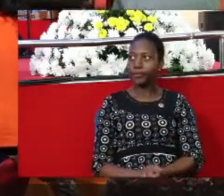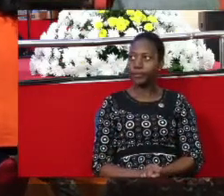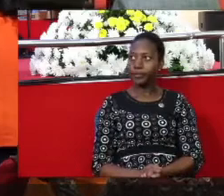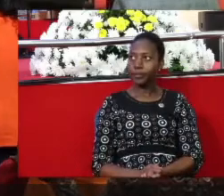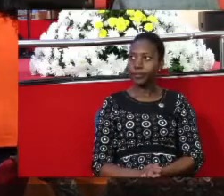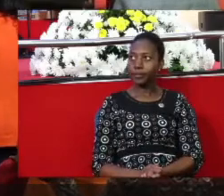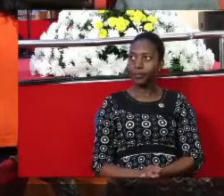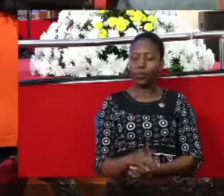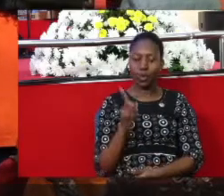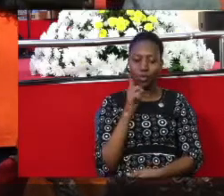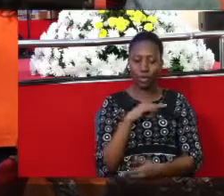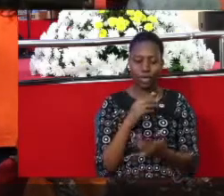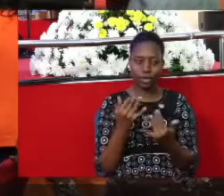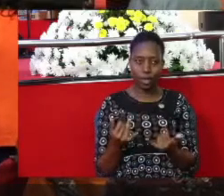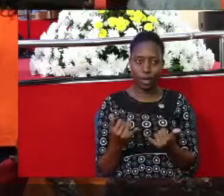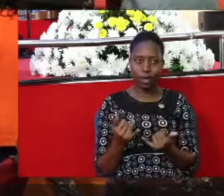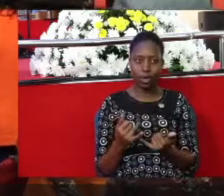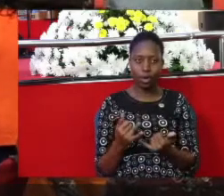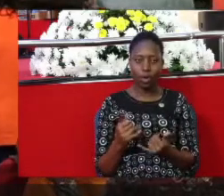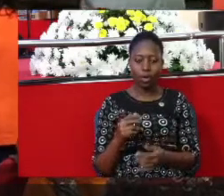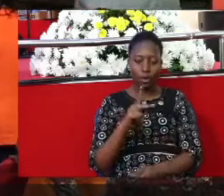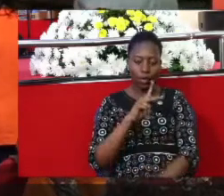We finish with 1 Kings.